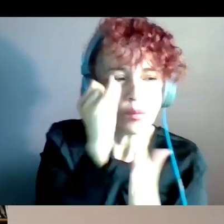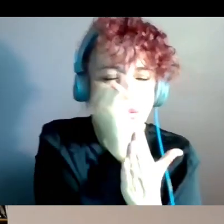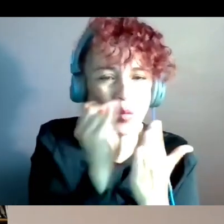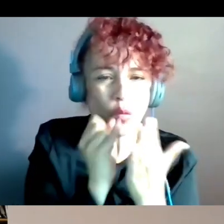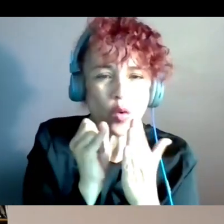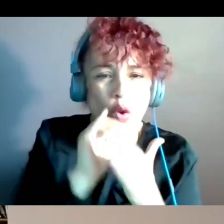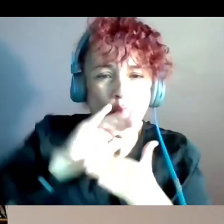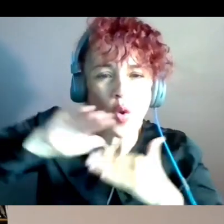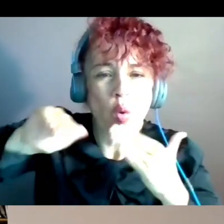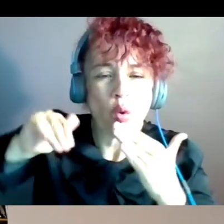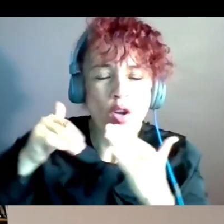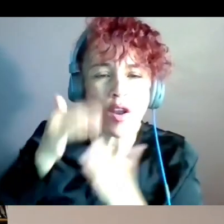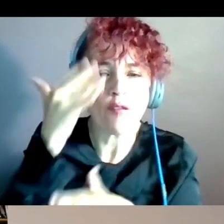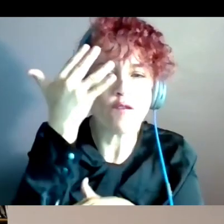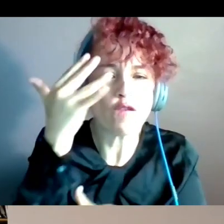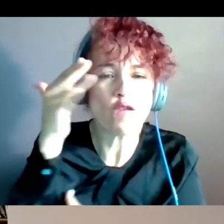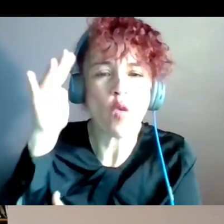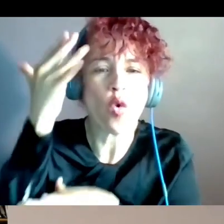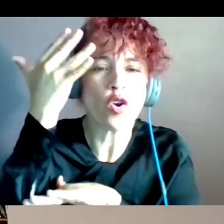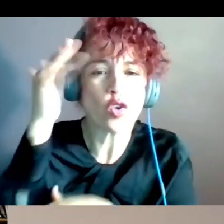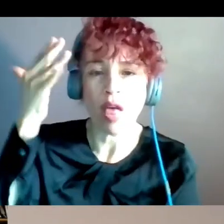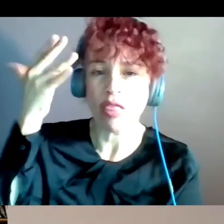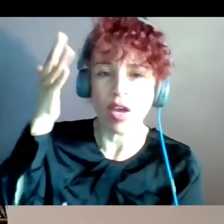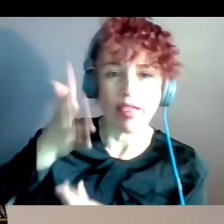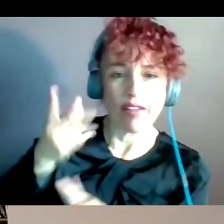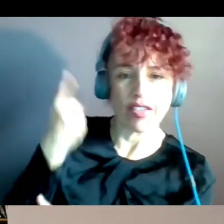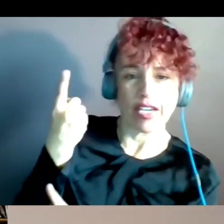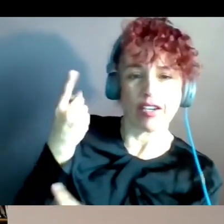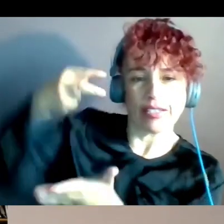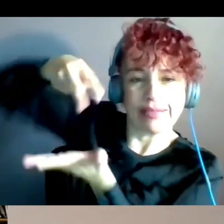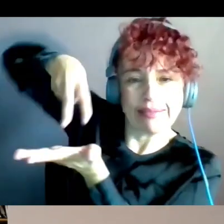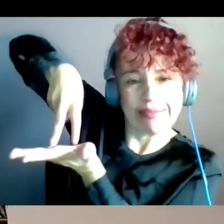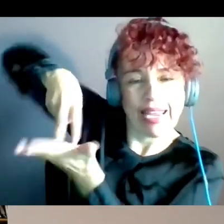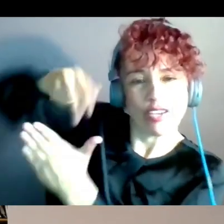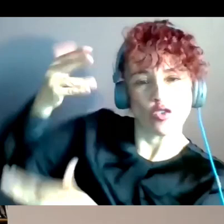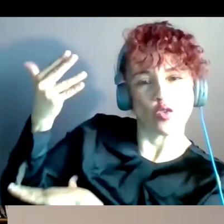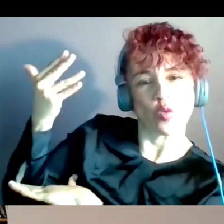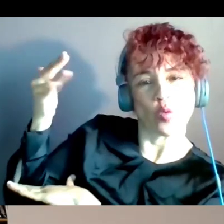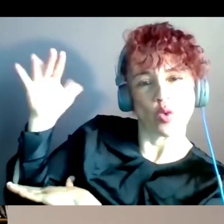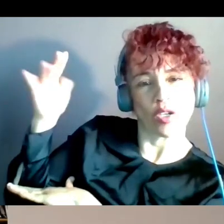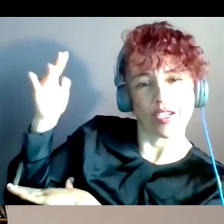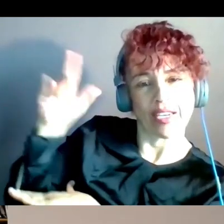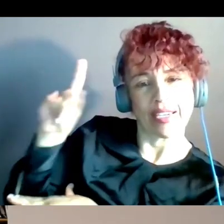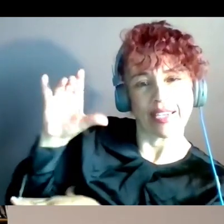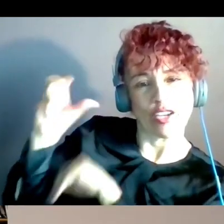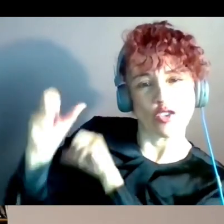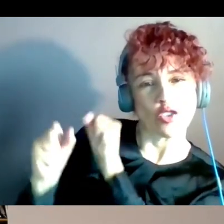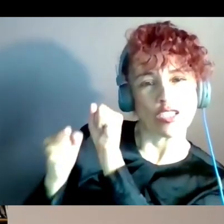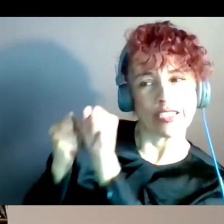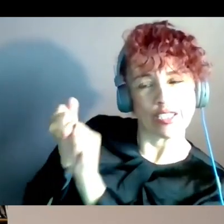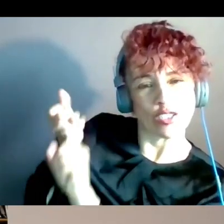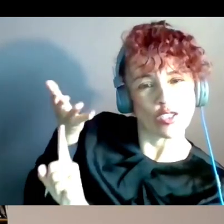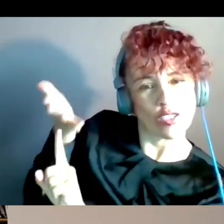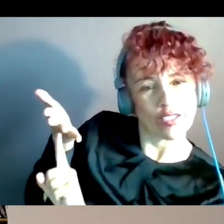with old growth forests where trees were left alone in stands for hundreds of years and the